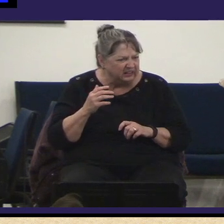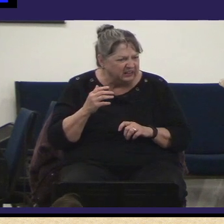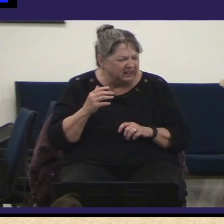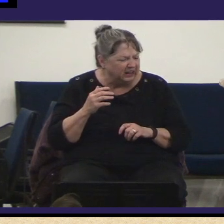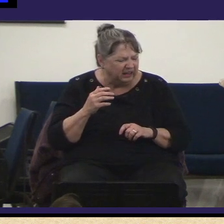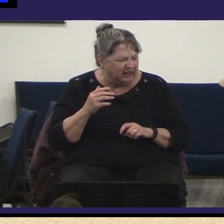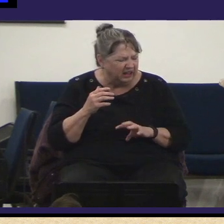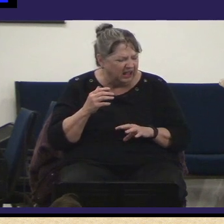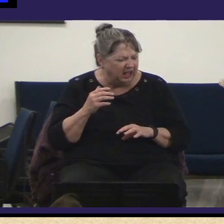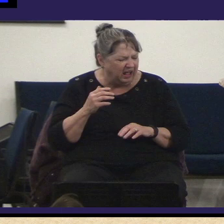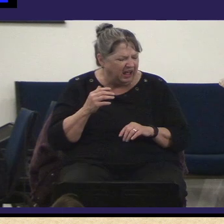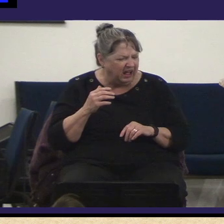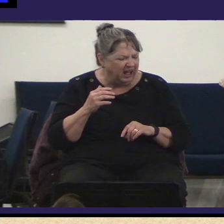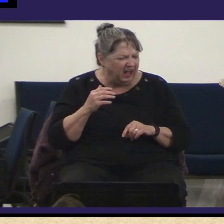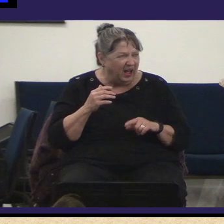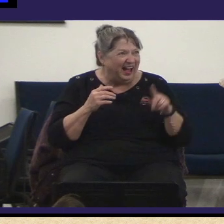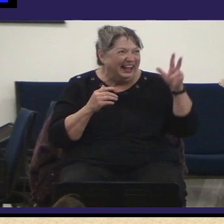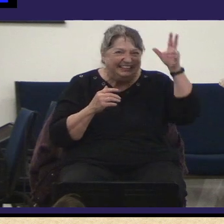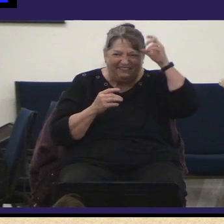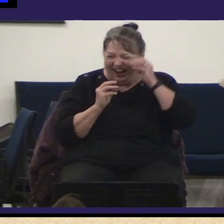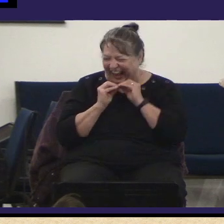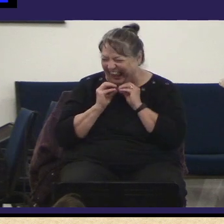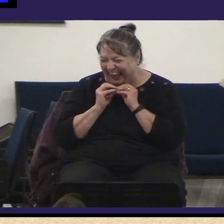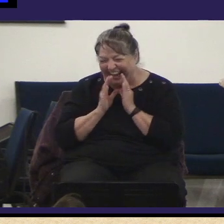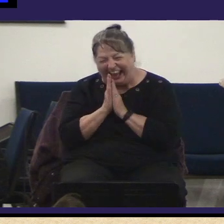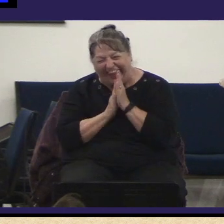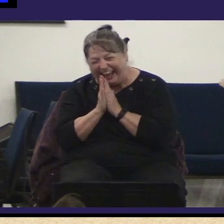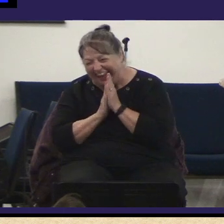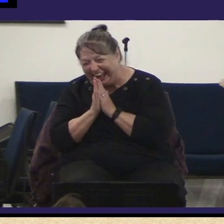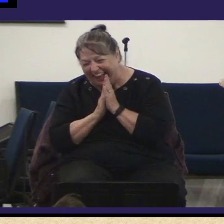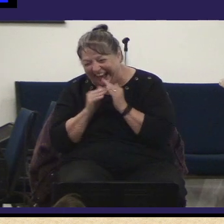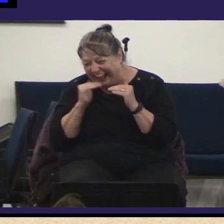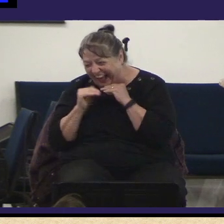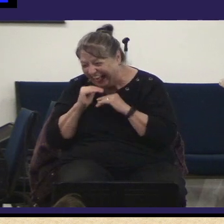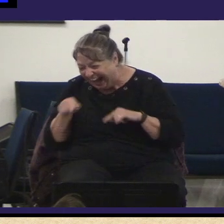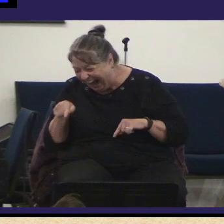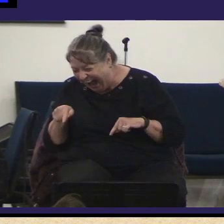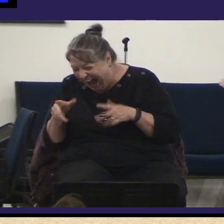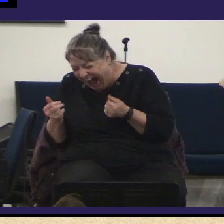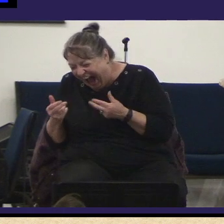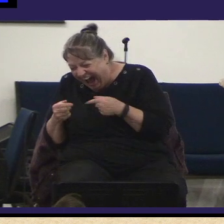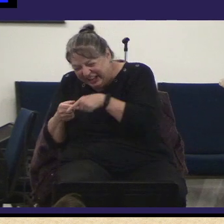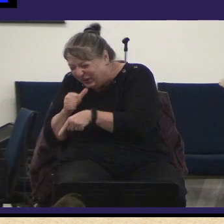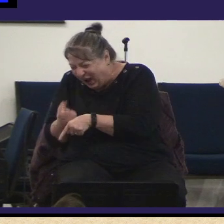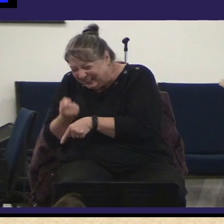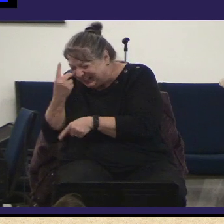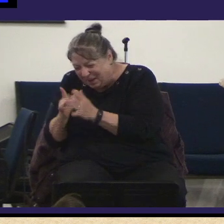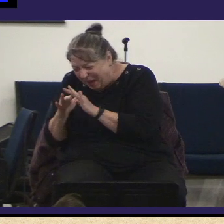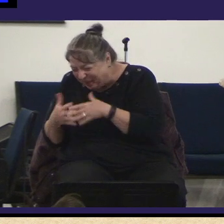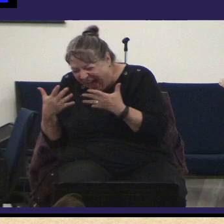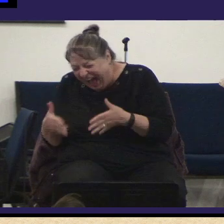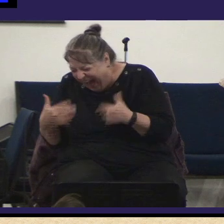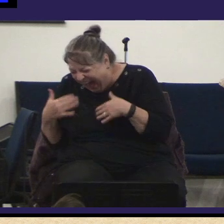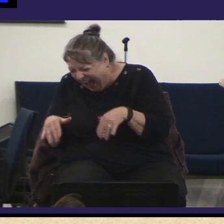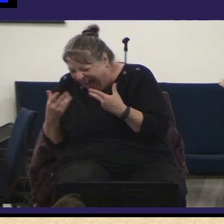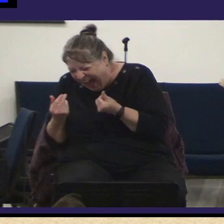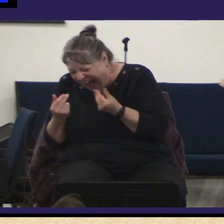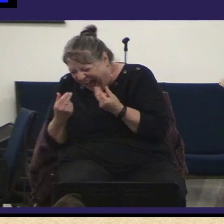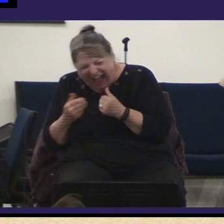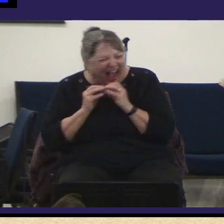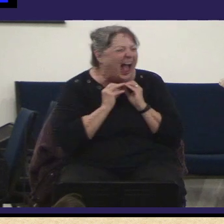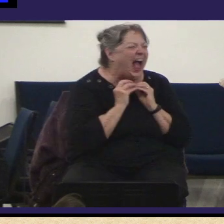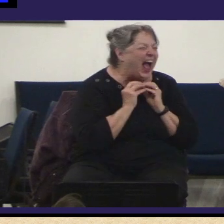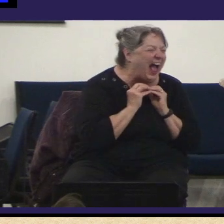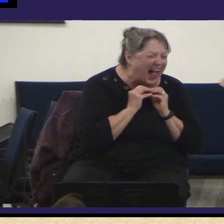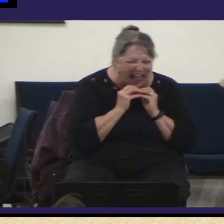had a field day, as he often has when we don't know what God has said. Here's a good inventory